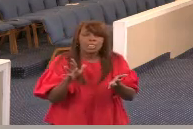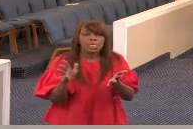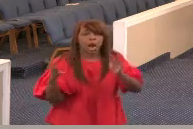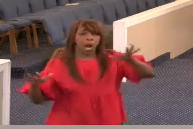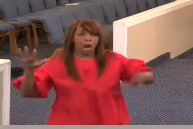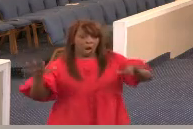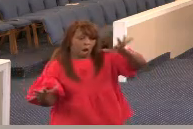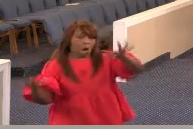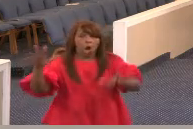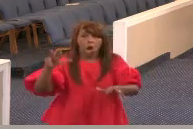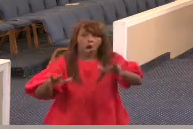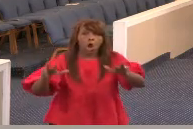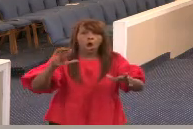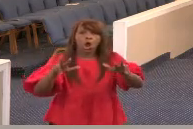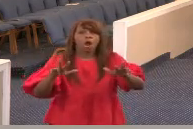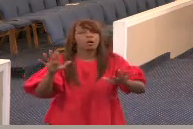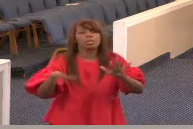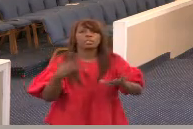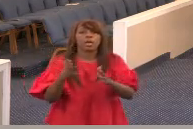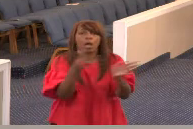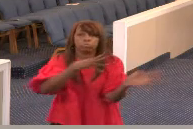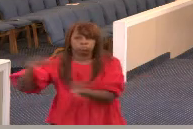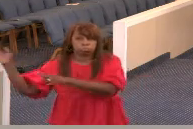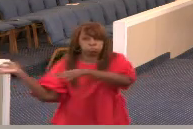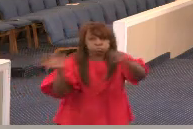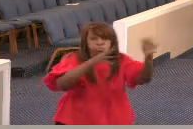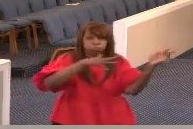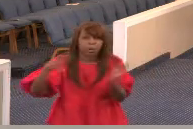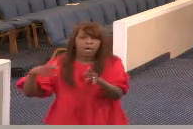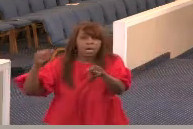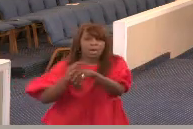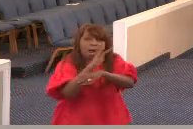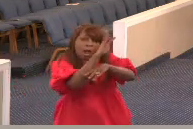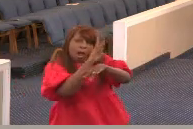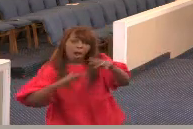the storm and the winds and the waves,